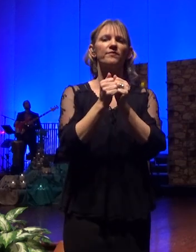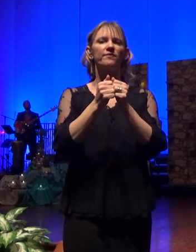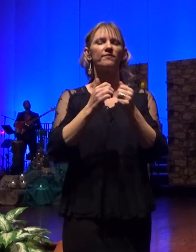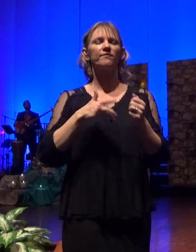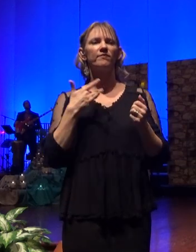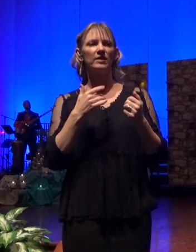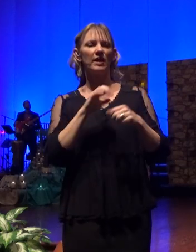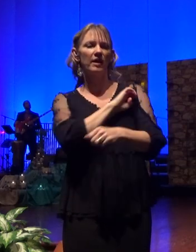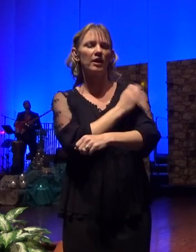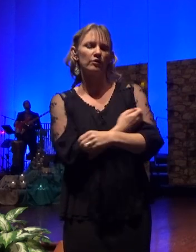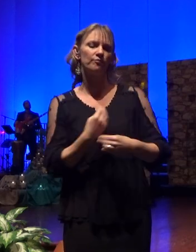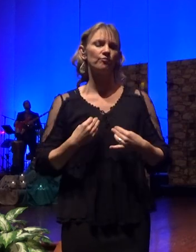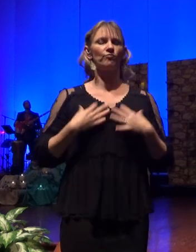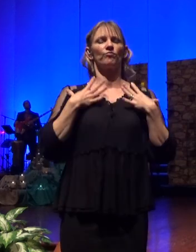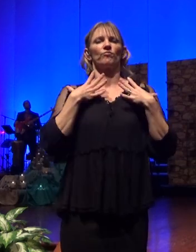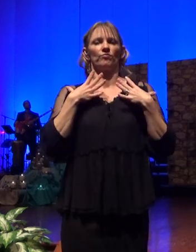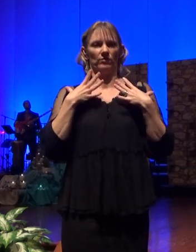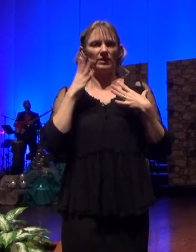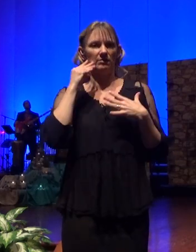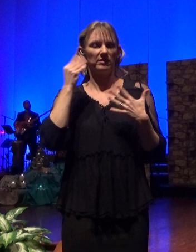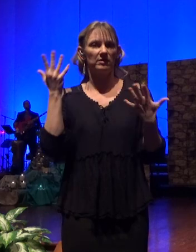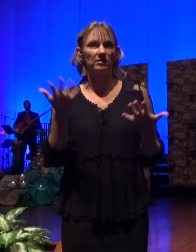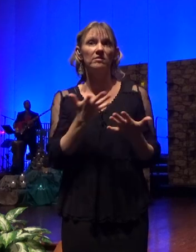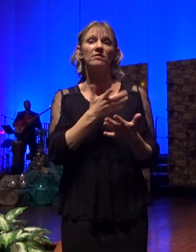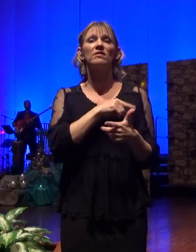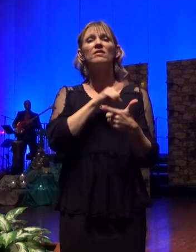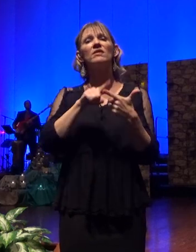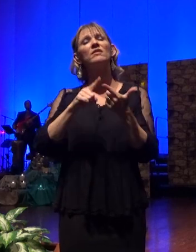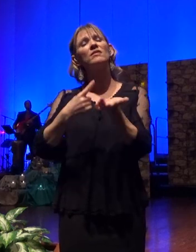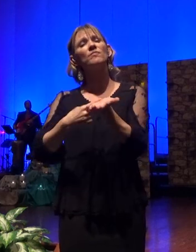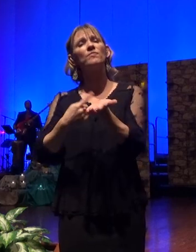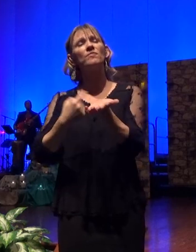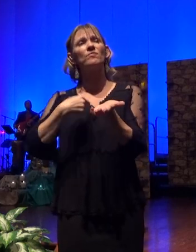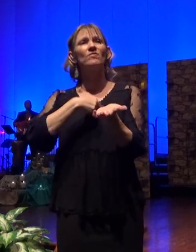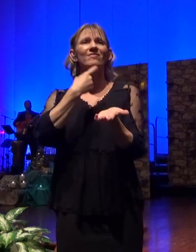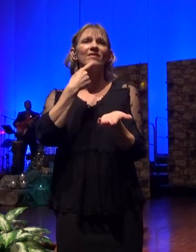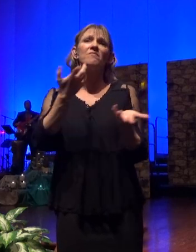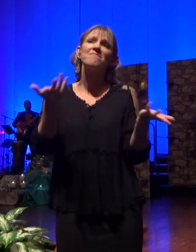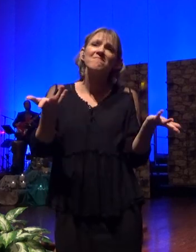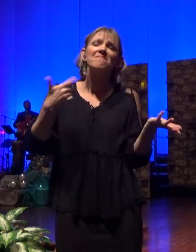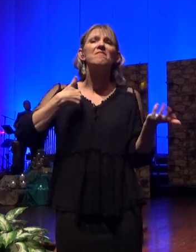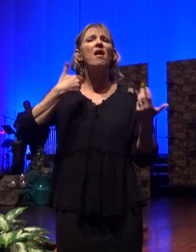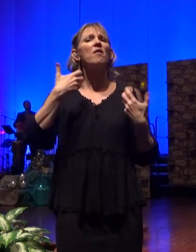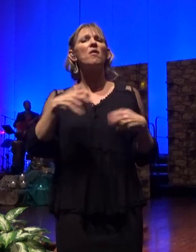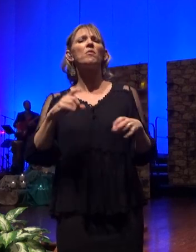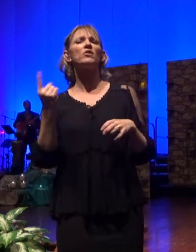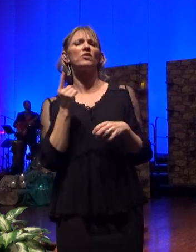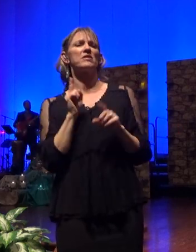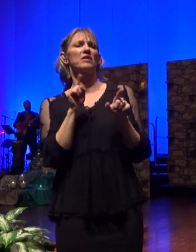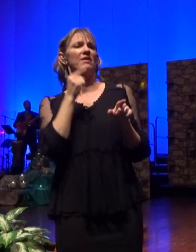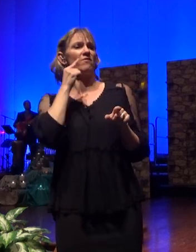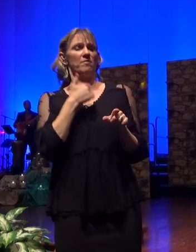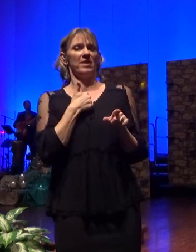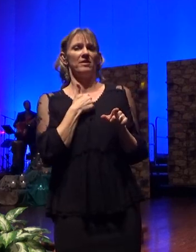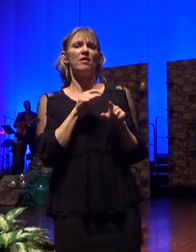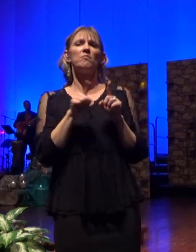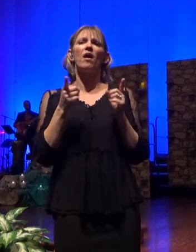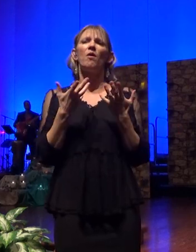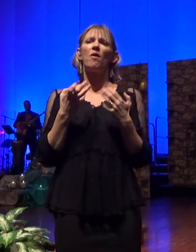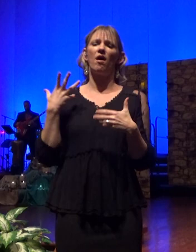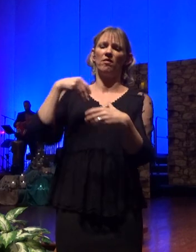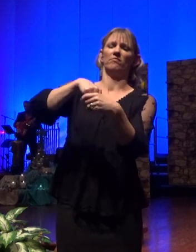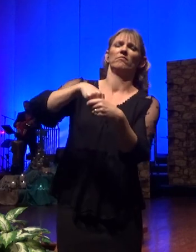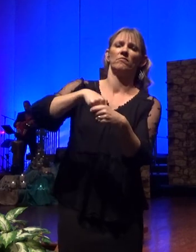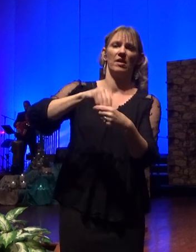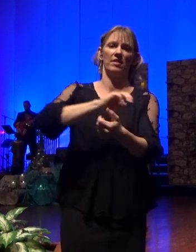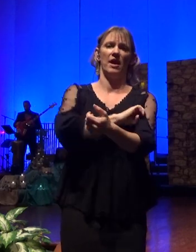energy that we experience here. And then there's a time where we say, you know, I don't want to just come here for me, but I want to be a part of that energy and